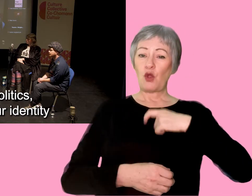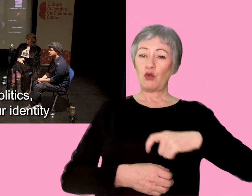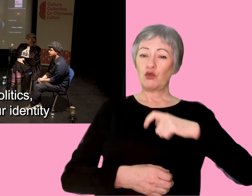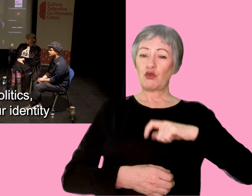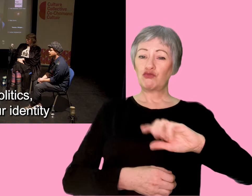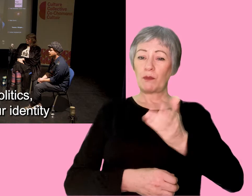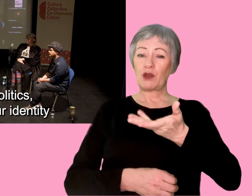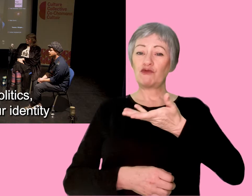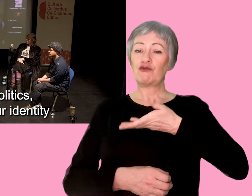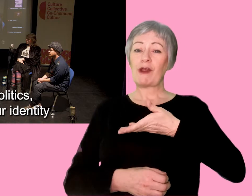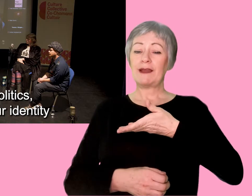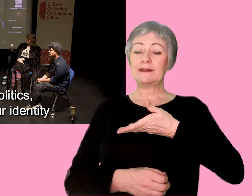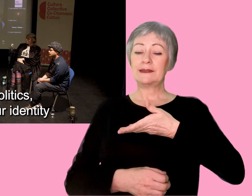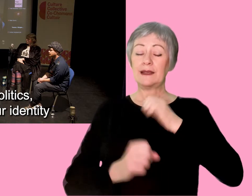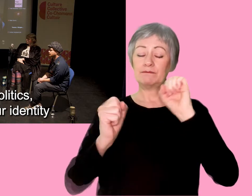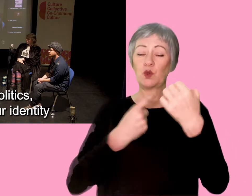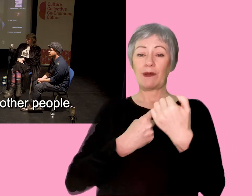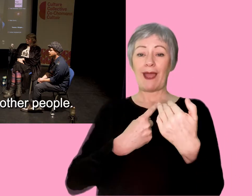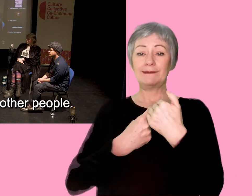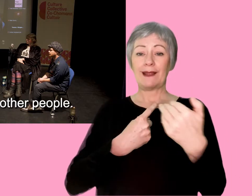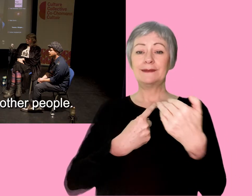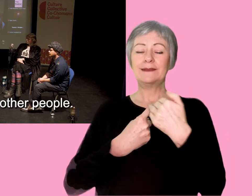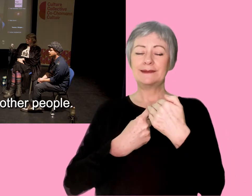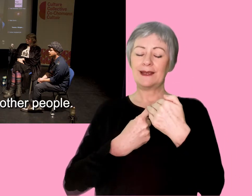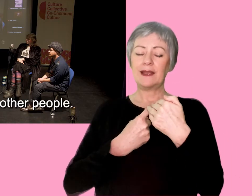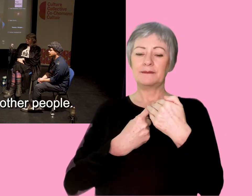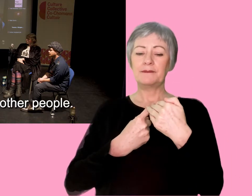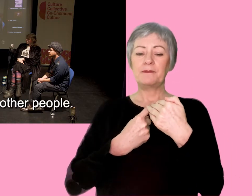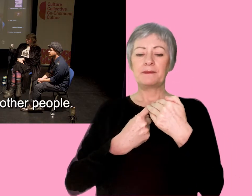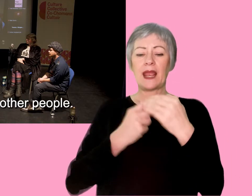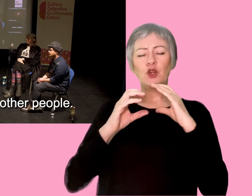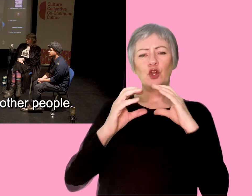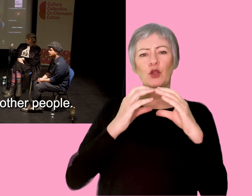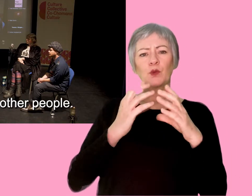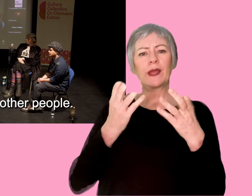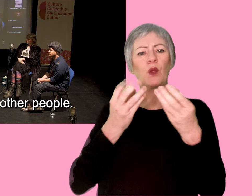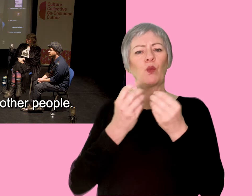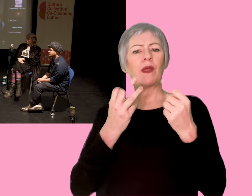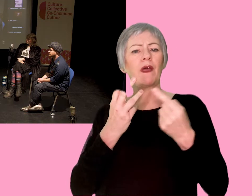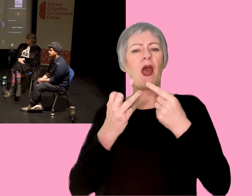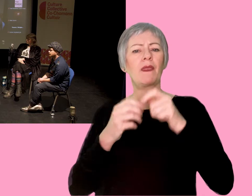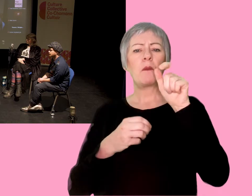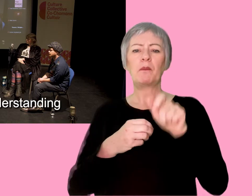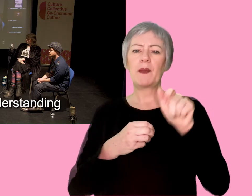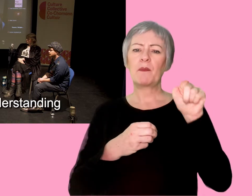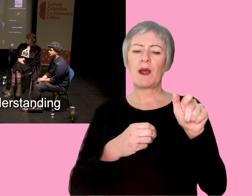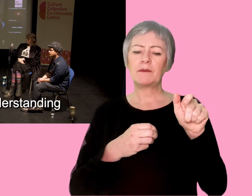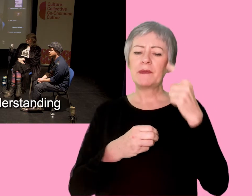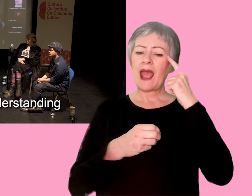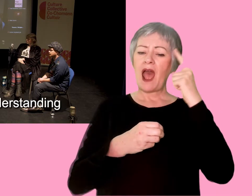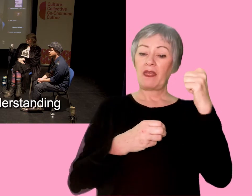rights, your identity, and communicate with the other people. So I